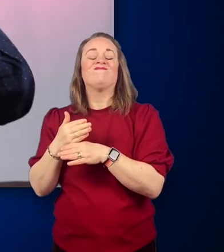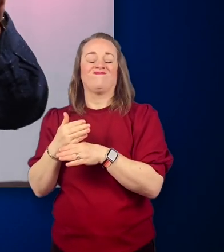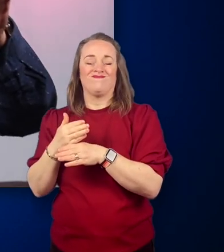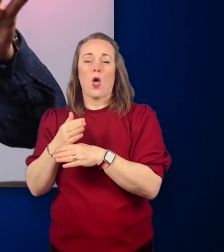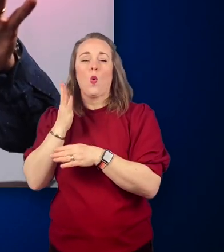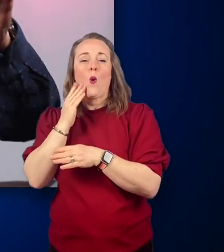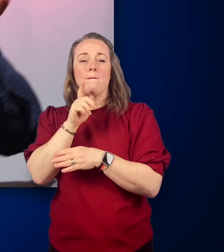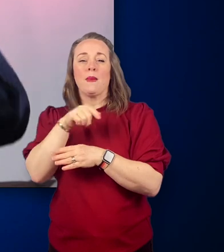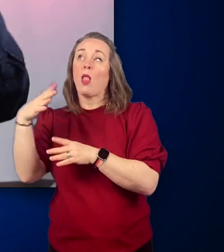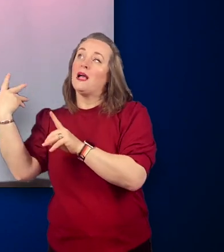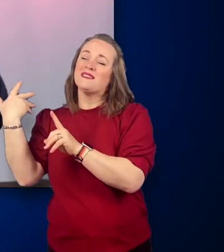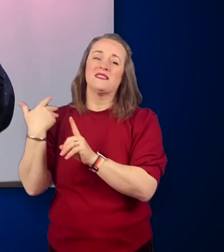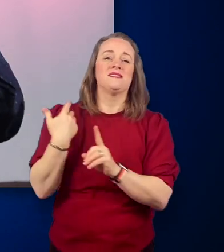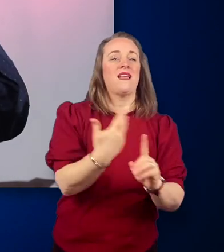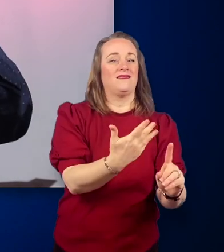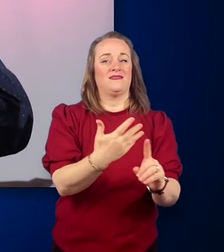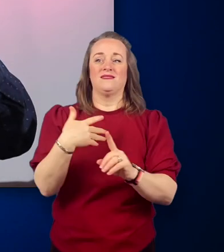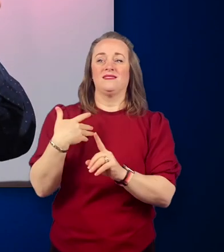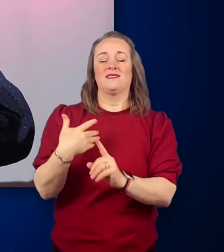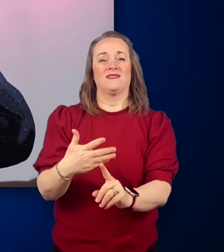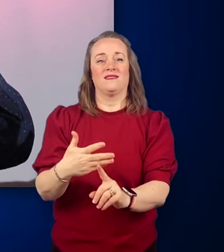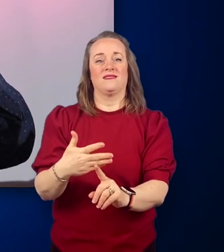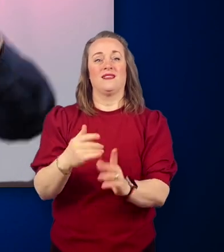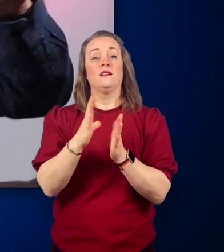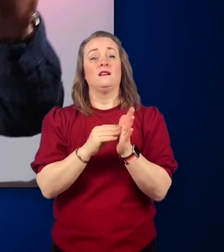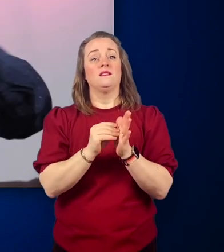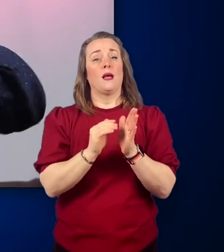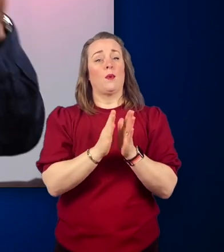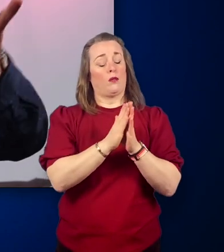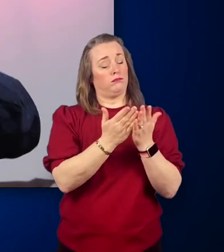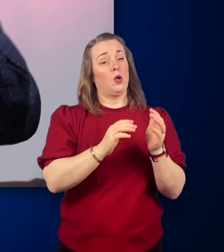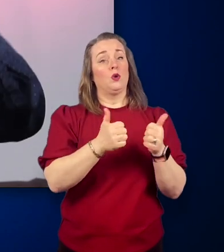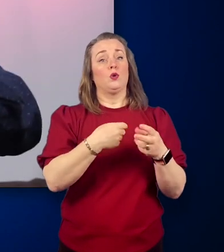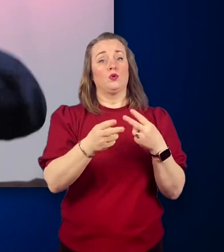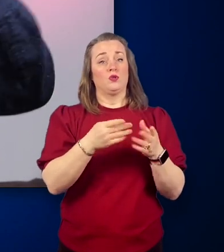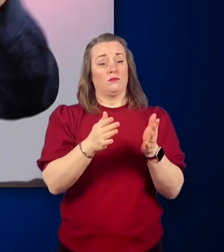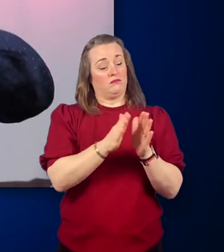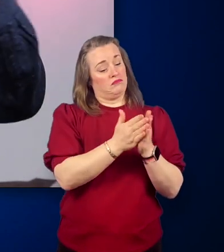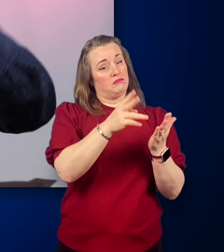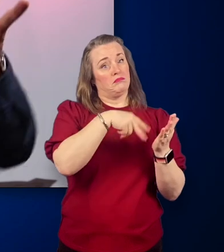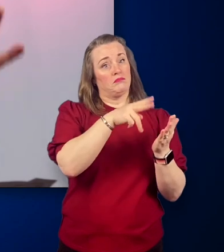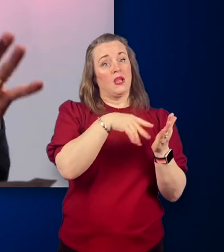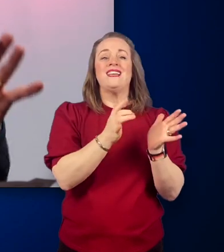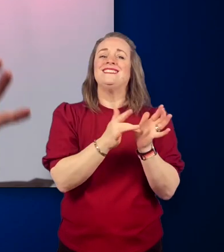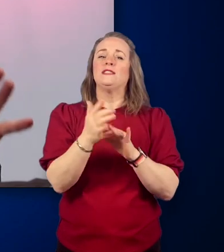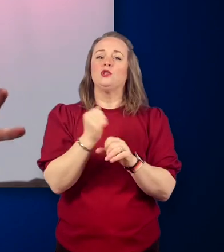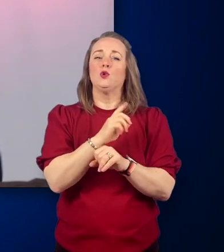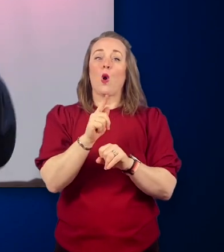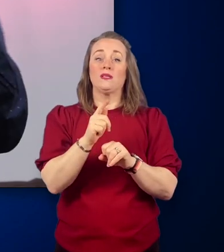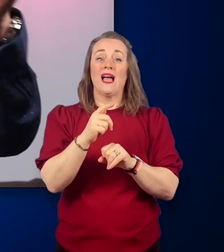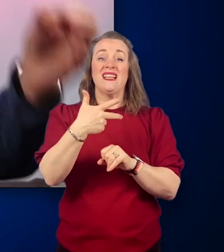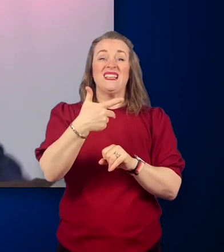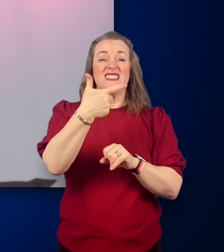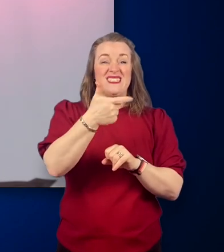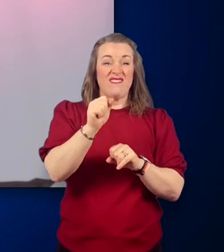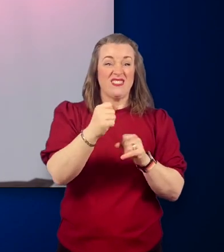back into the Gospels, Jesus sent out the 70. They were nervous, they were scared, they were frightened, they weren't sure what the outcome was going to be,